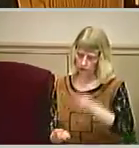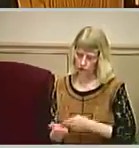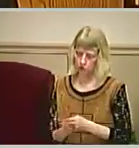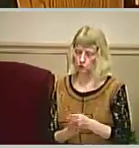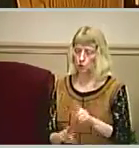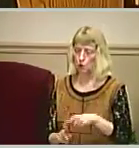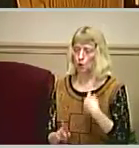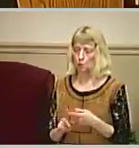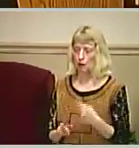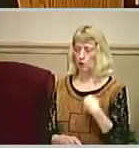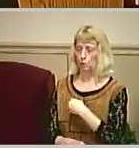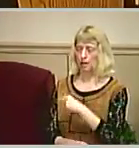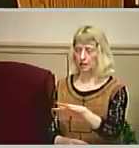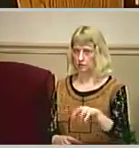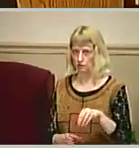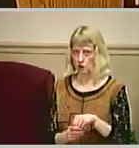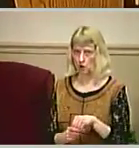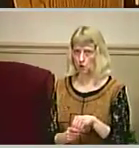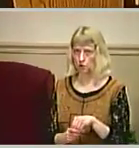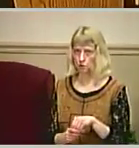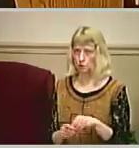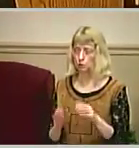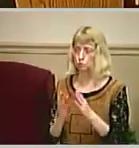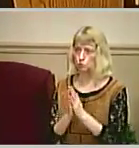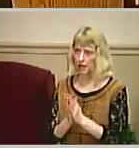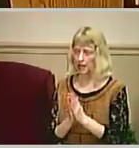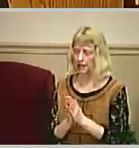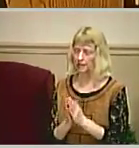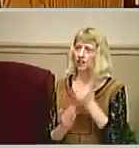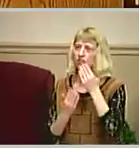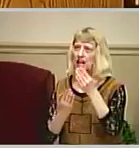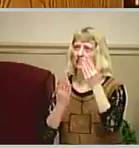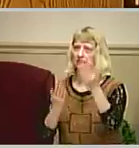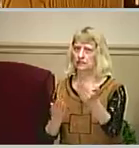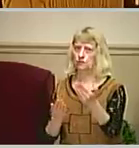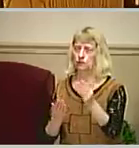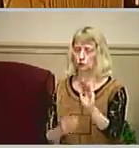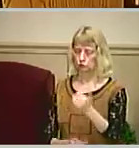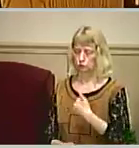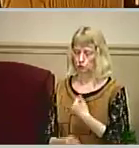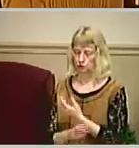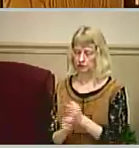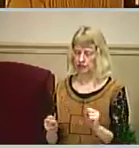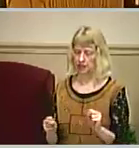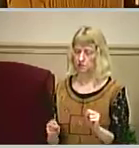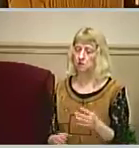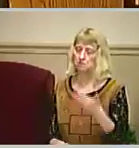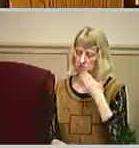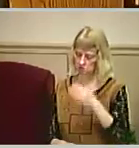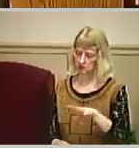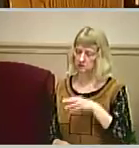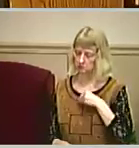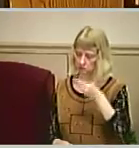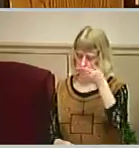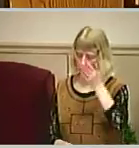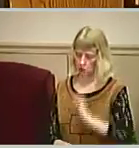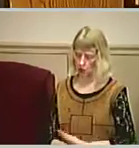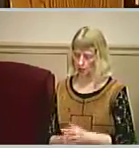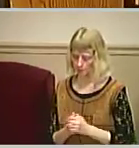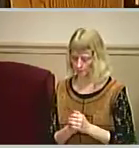When you and I are involved in praying and giving thanks, souls get saved. That's good and acceptable unto